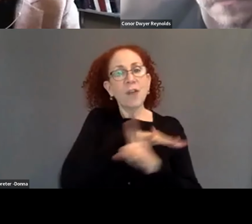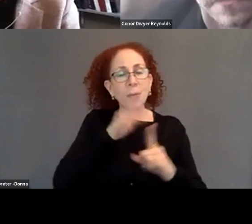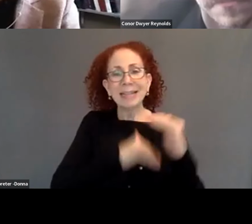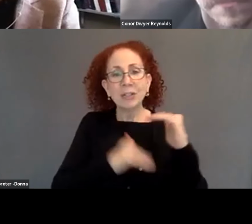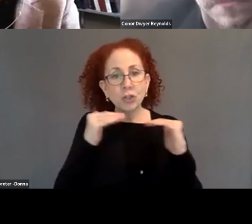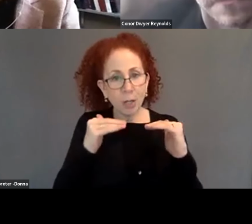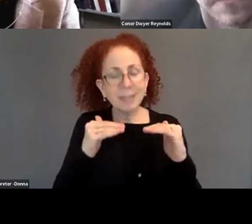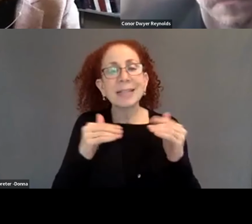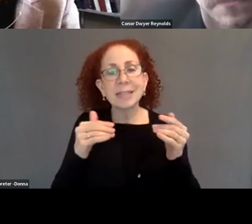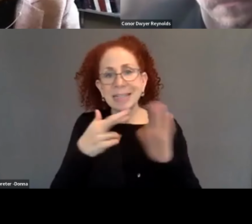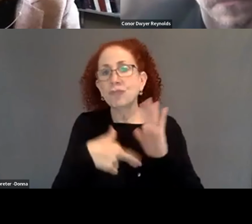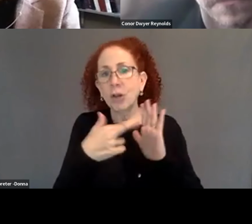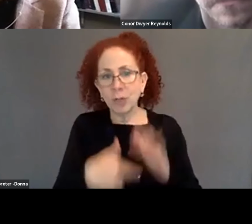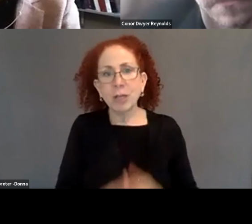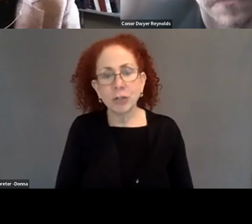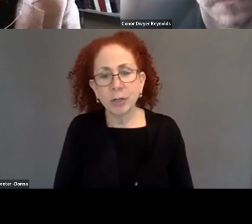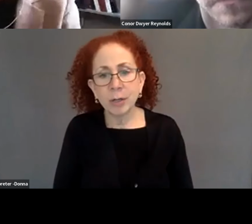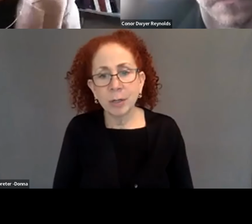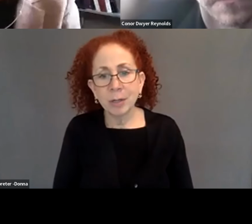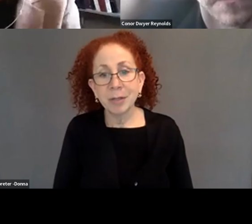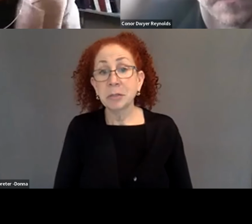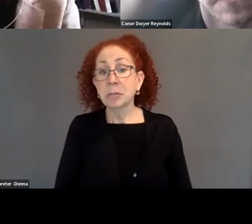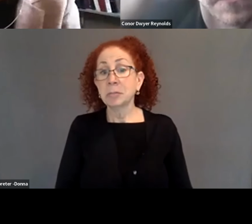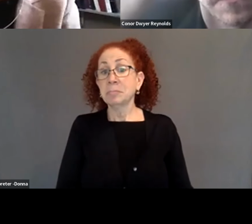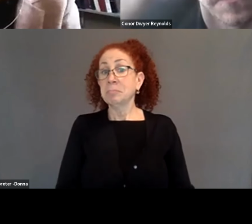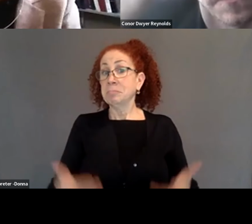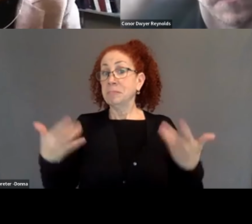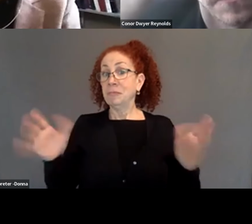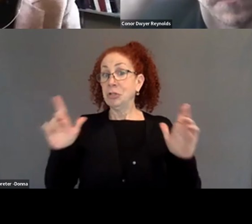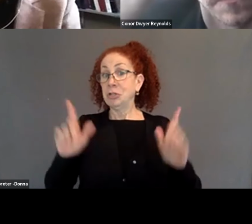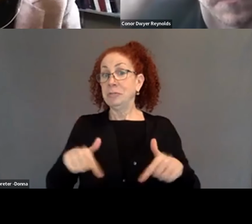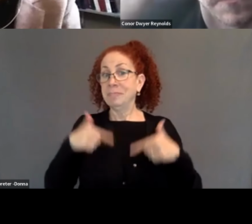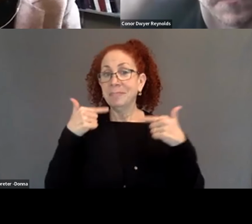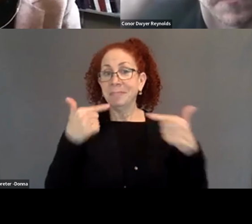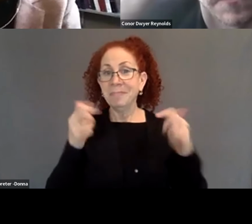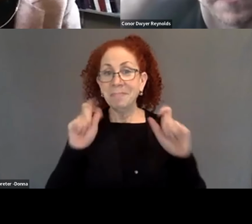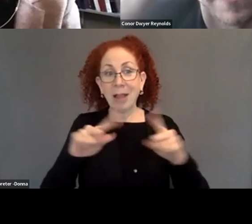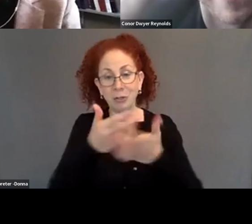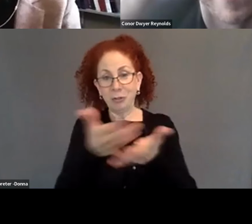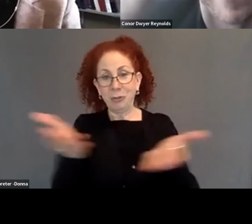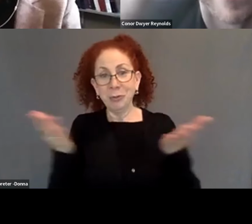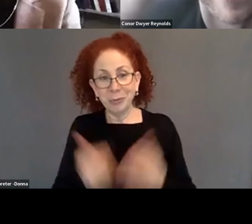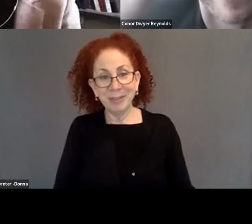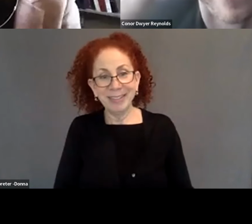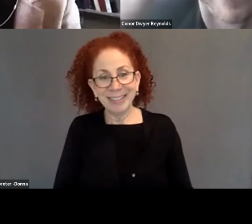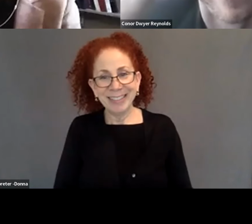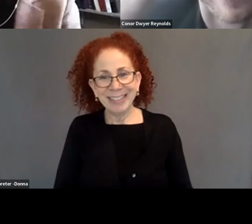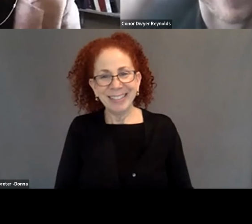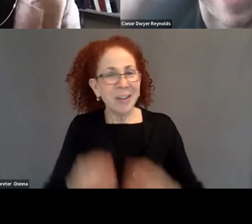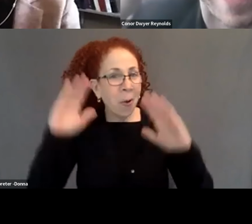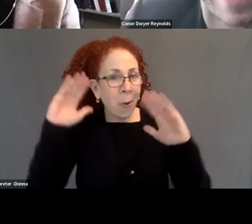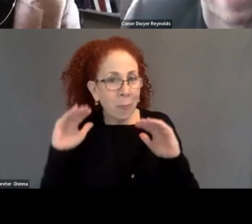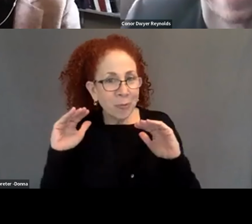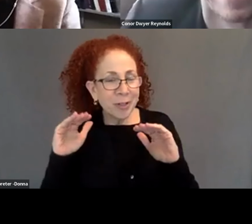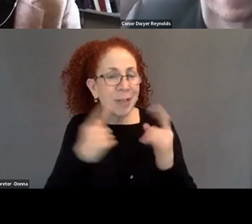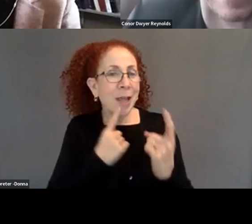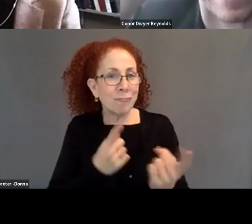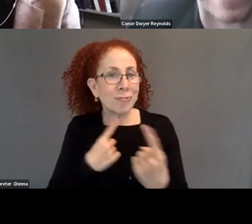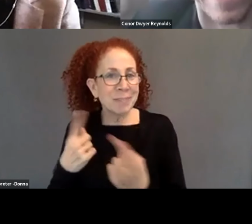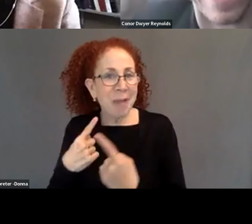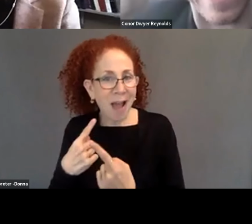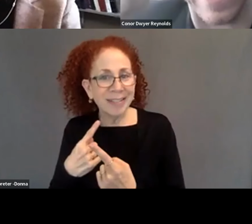and regulation? So I'll pass the mic back on to you all. Hopefully you can respond